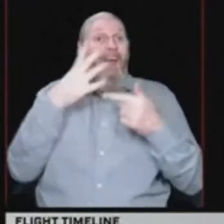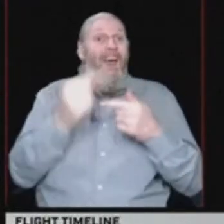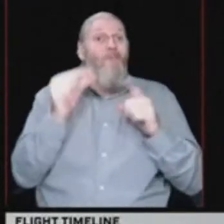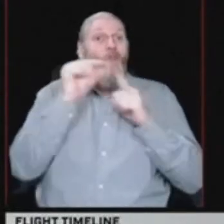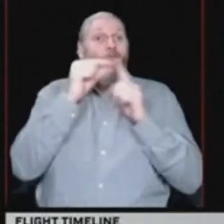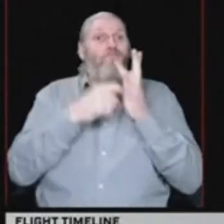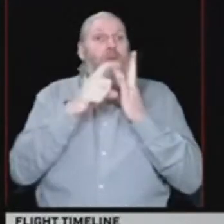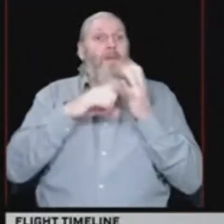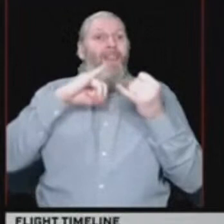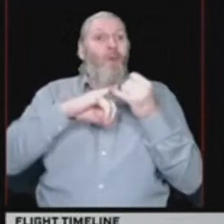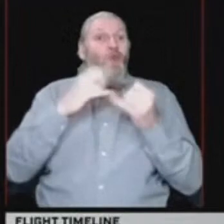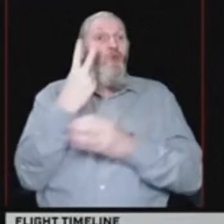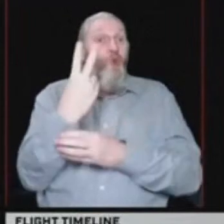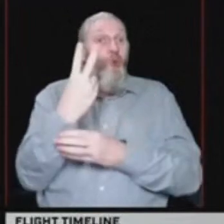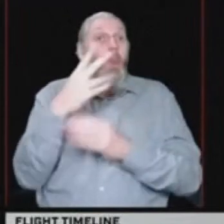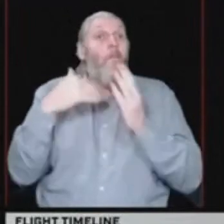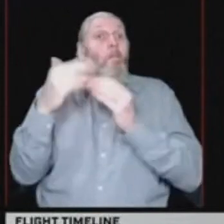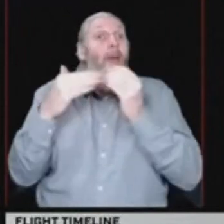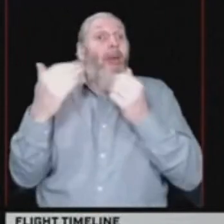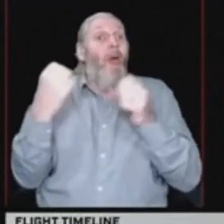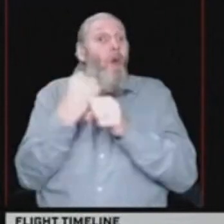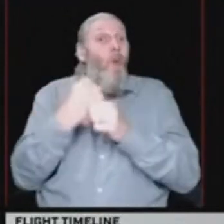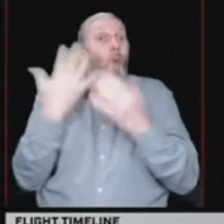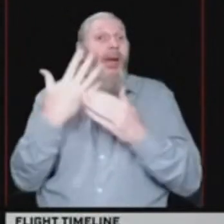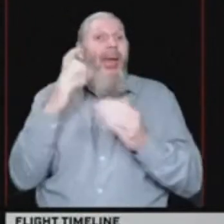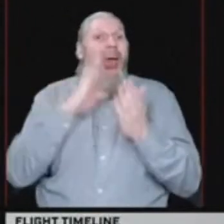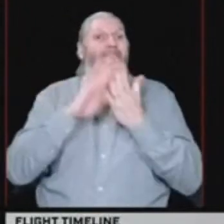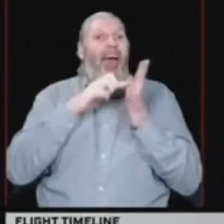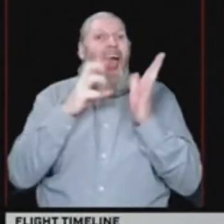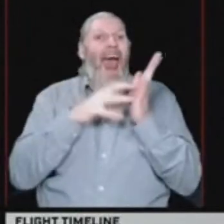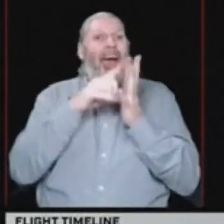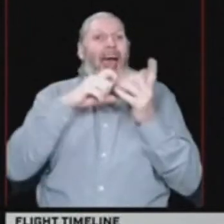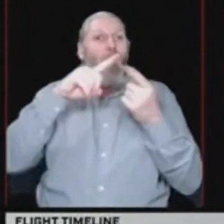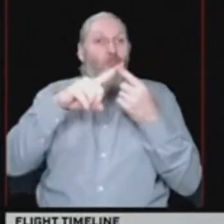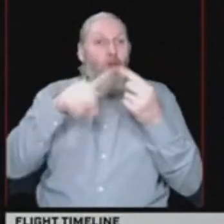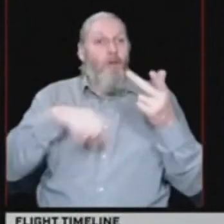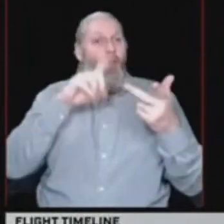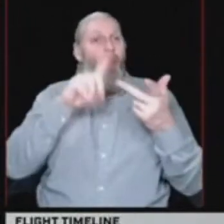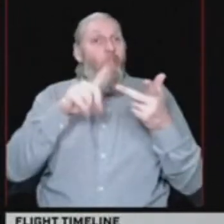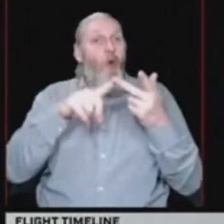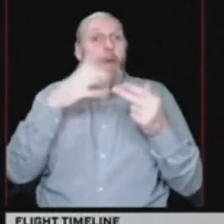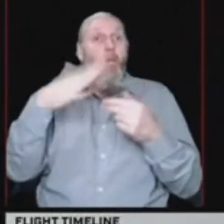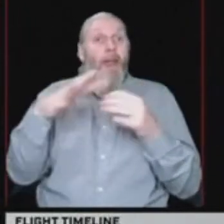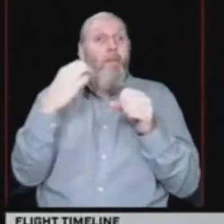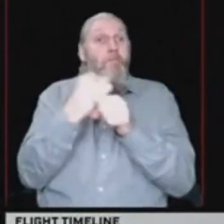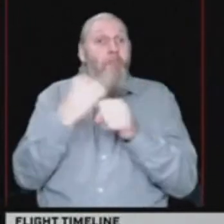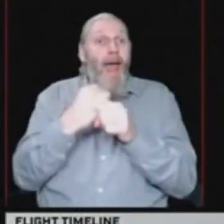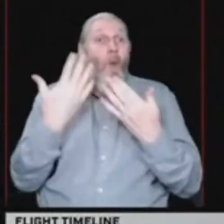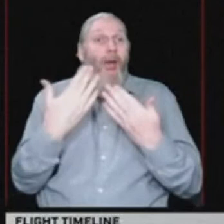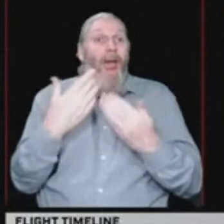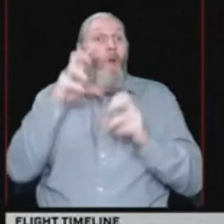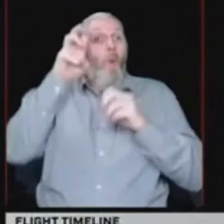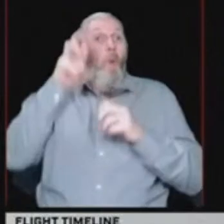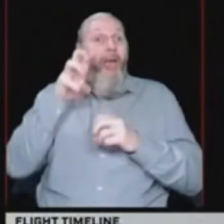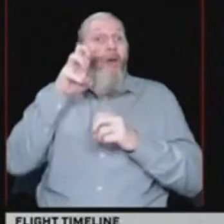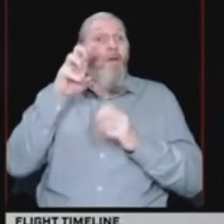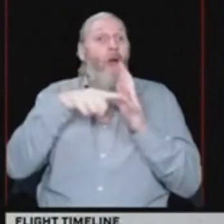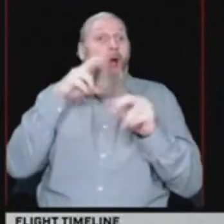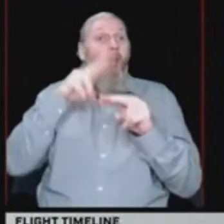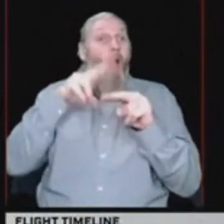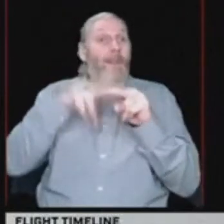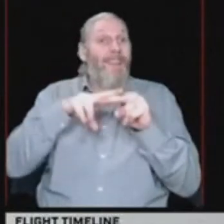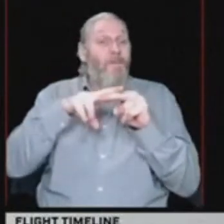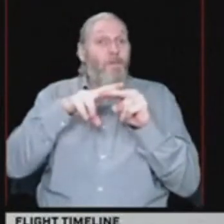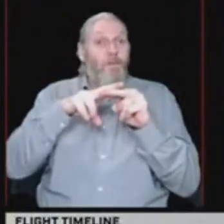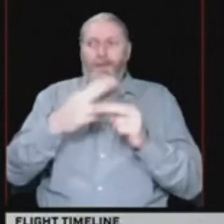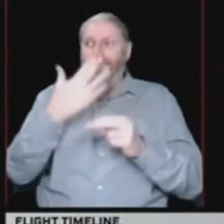built in Cardiff. So you see, as I go around the country here, every part of the country, every part of the United Kingdom has got a link to what's going on in